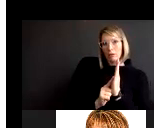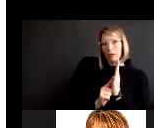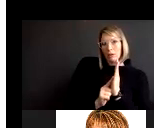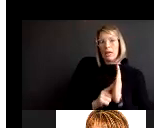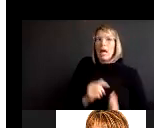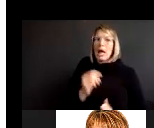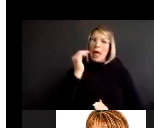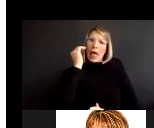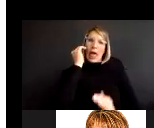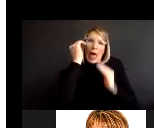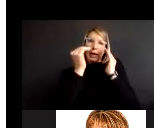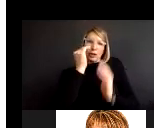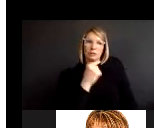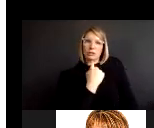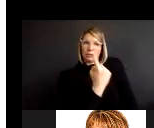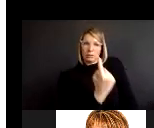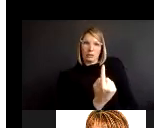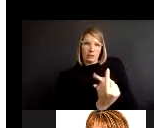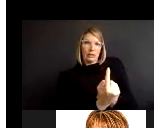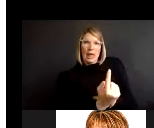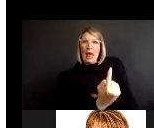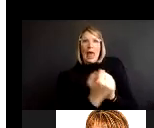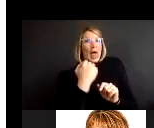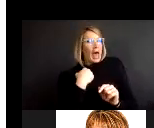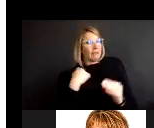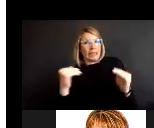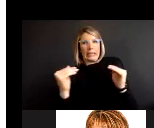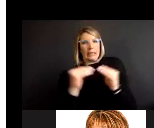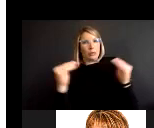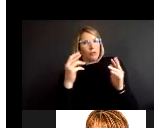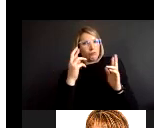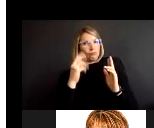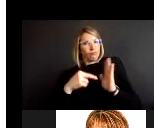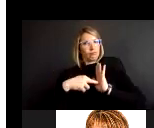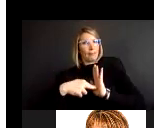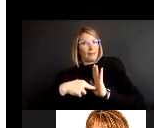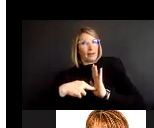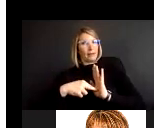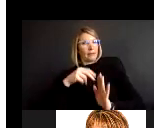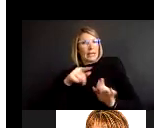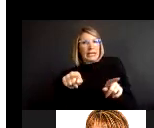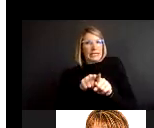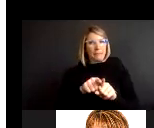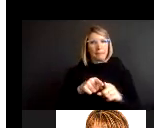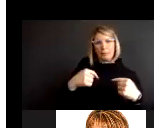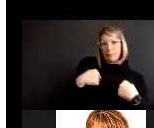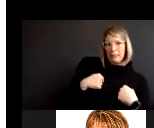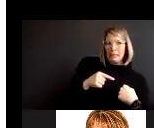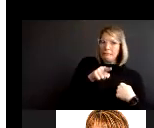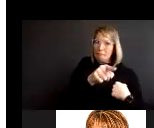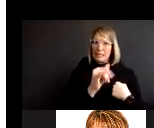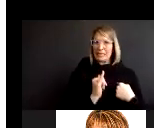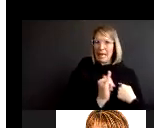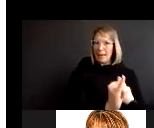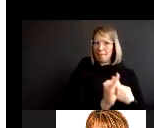to be incapable also has that right to equitable representation under the law. So throughout the amendment process with the Act, it's